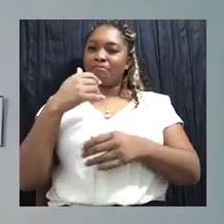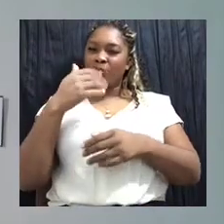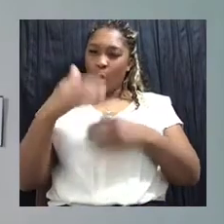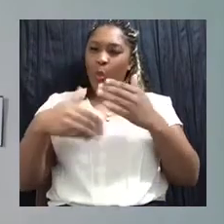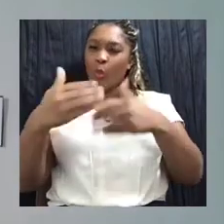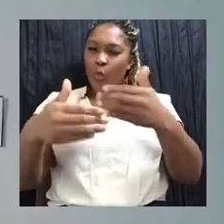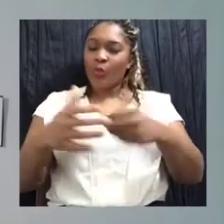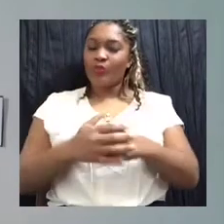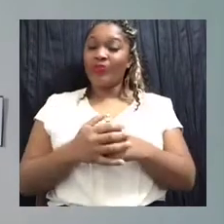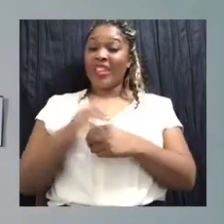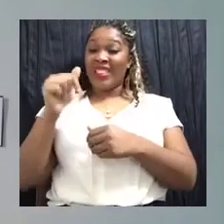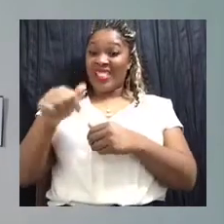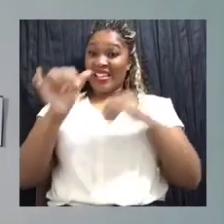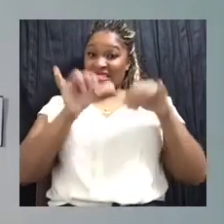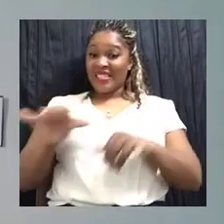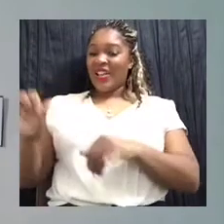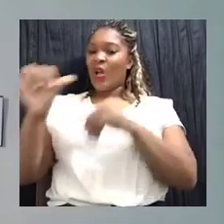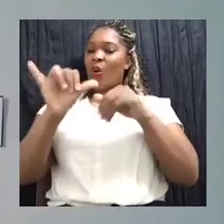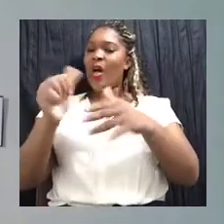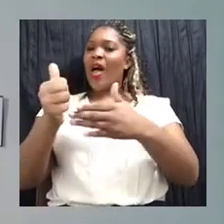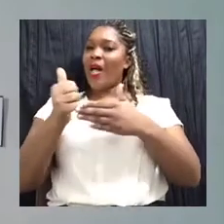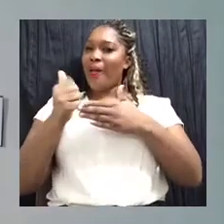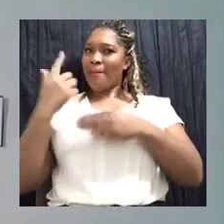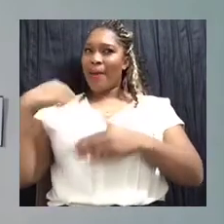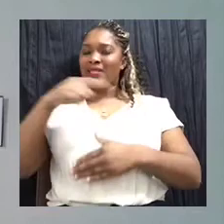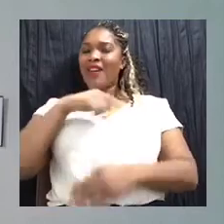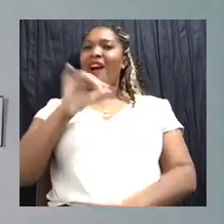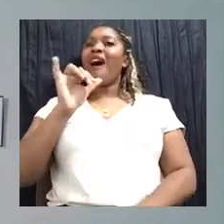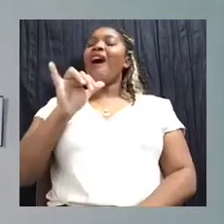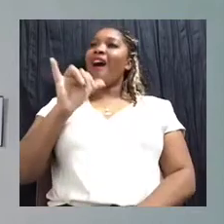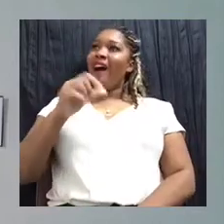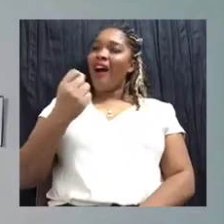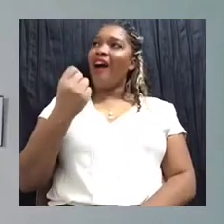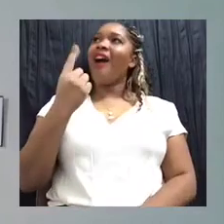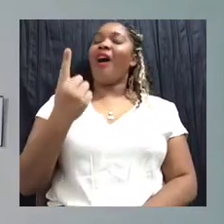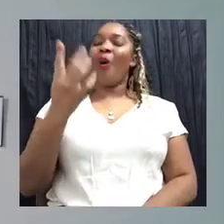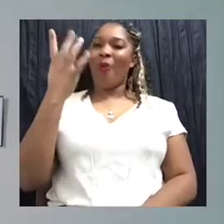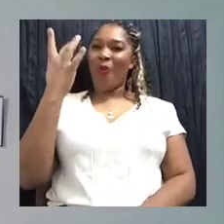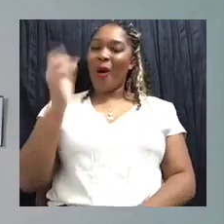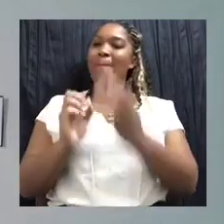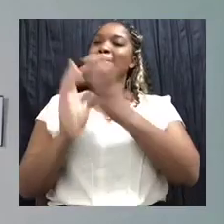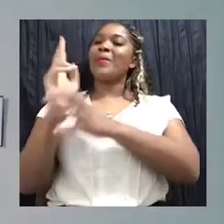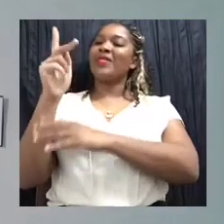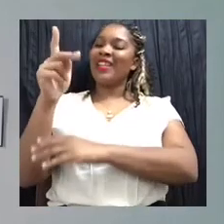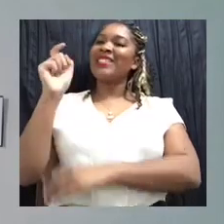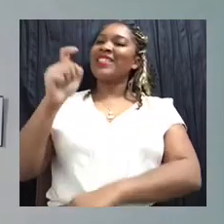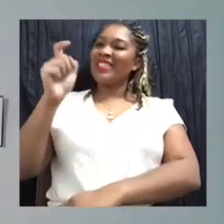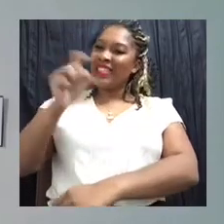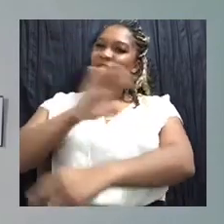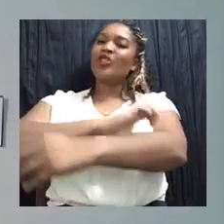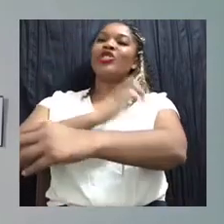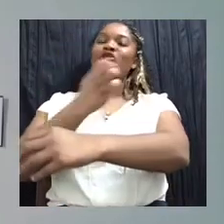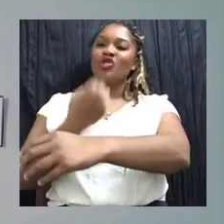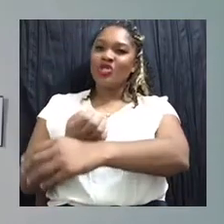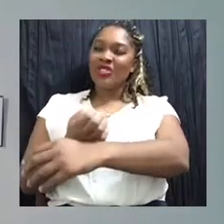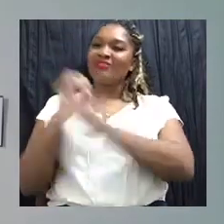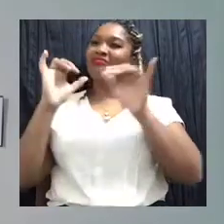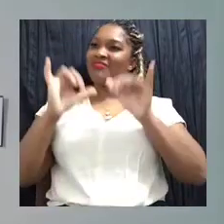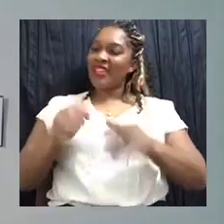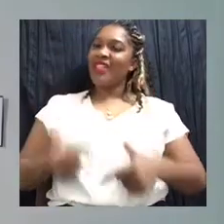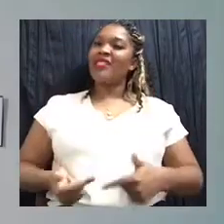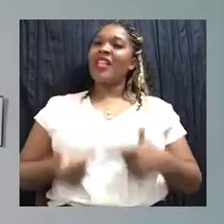cycle helps us to understand why plants need energy to stay